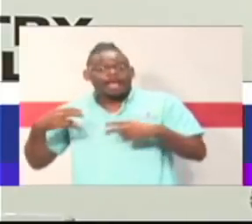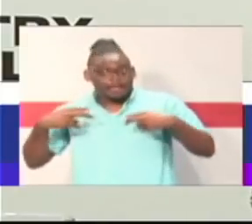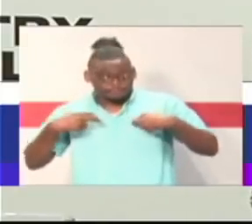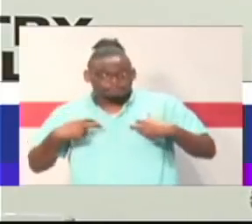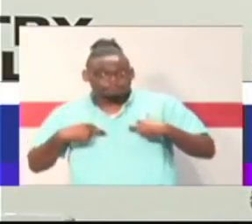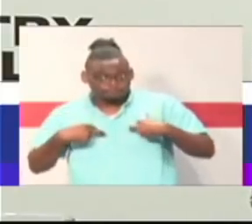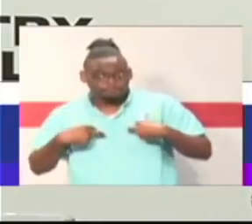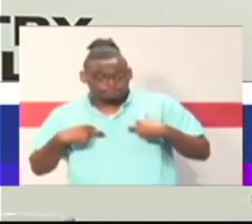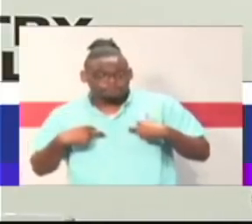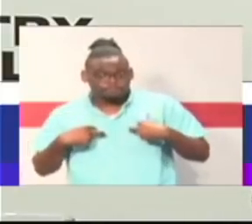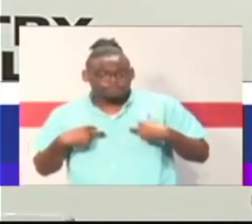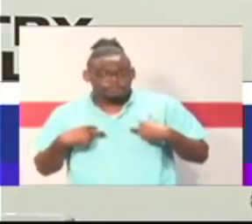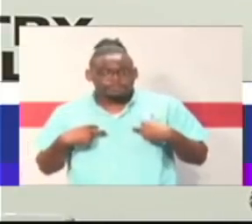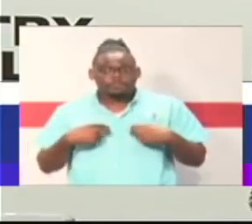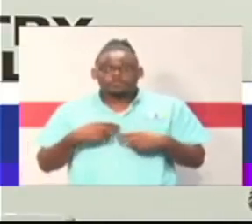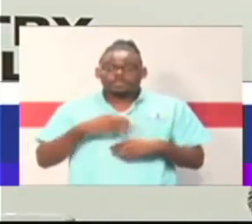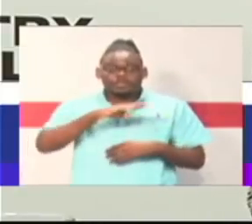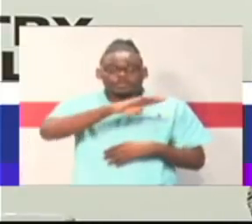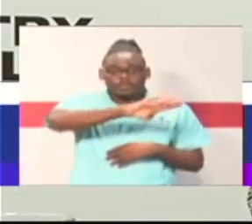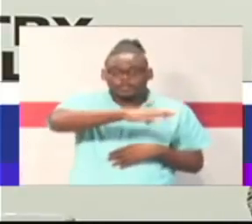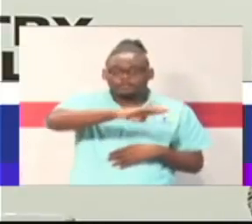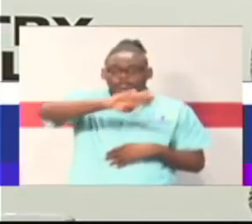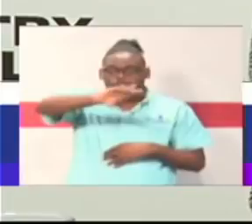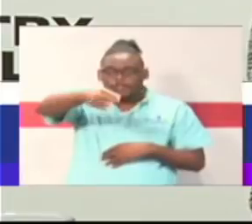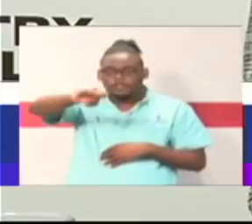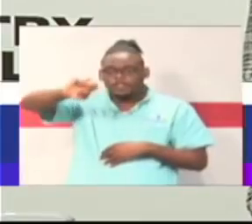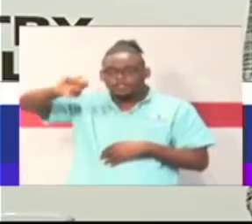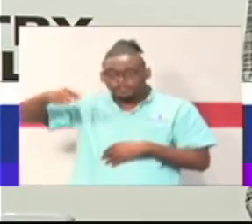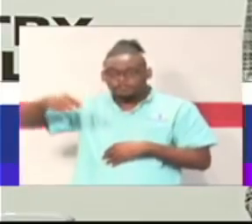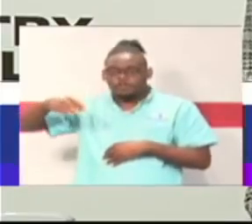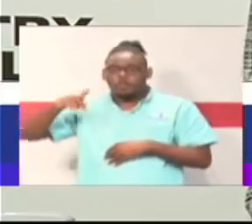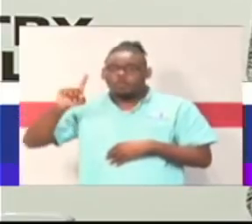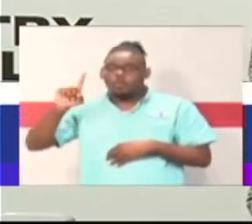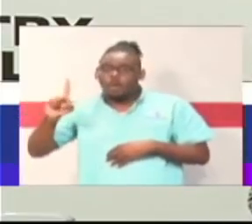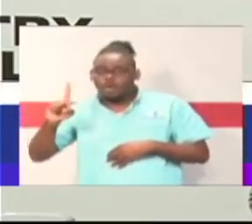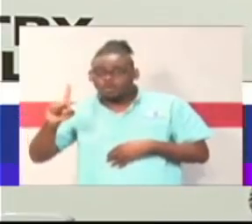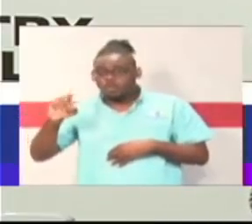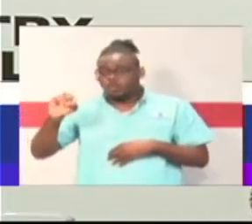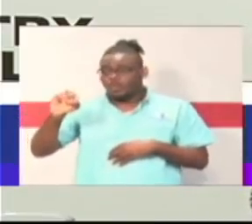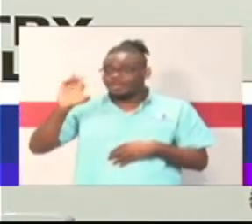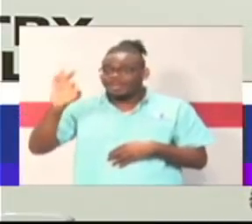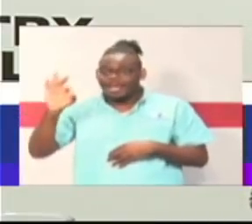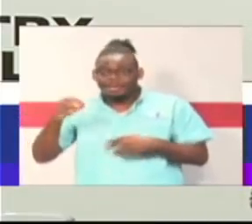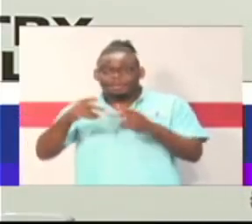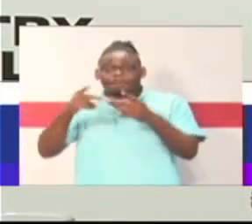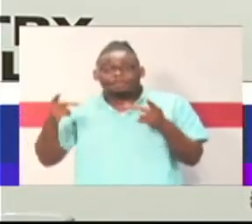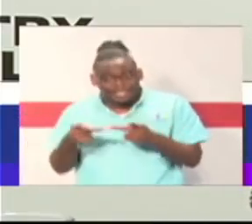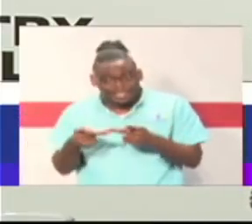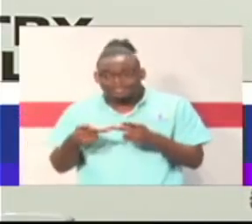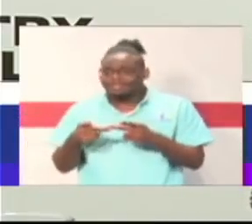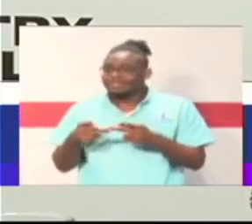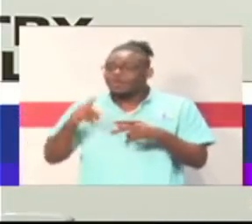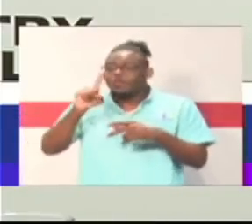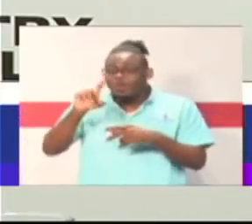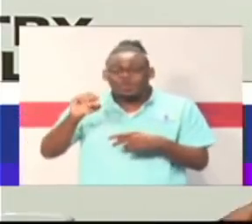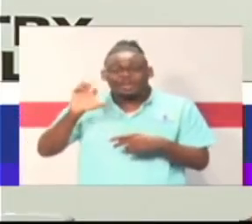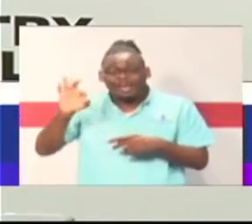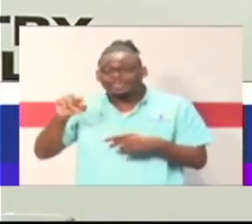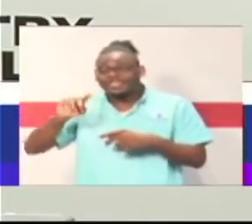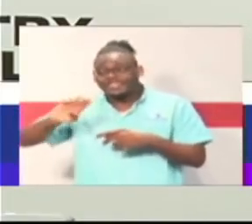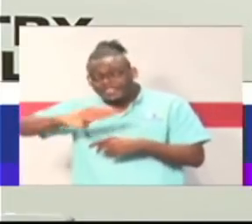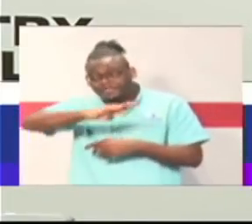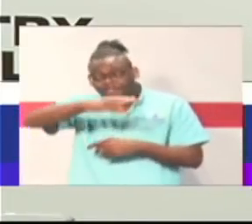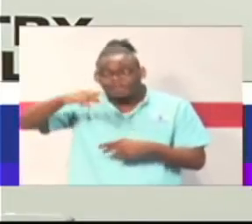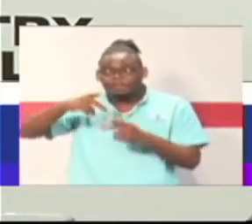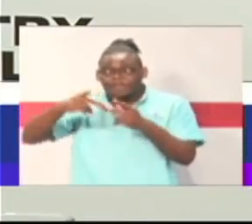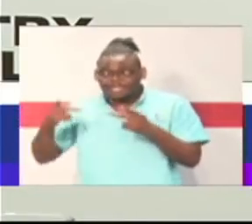our vaccination sites. That's over 109 health centers throughout the countries, mass vaccination